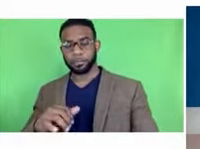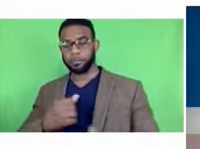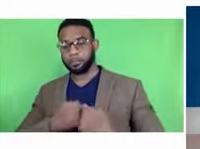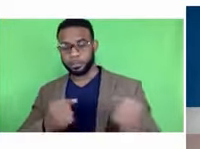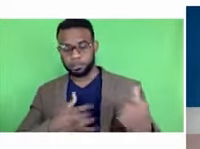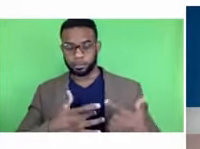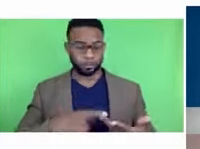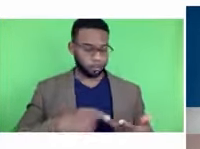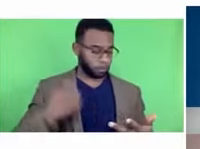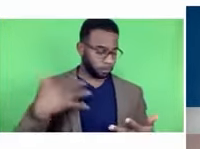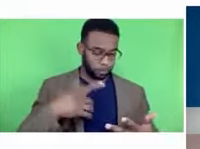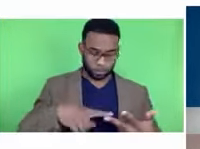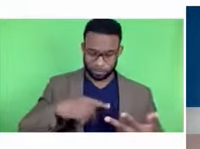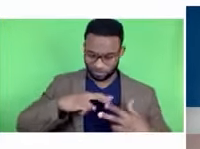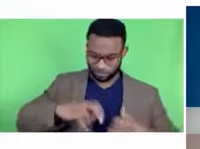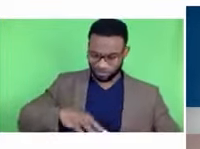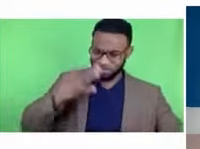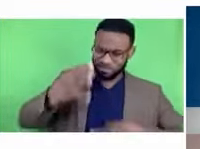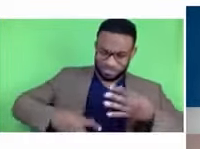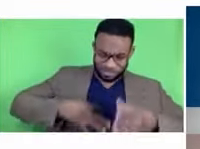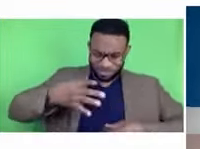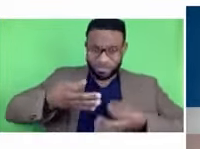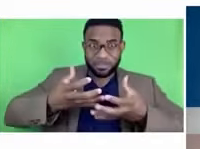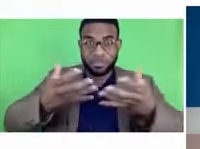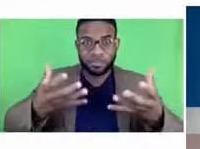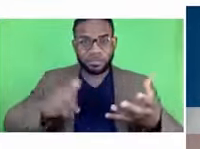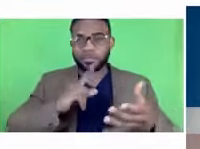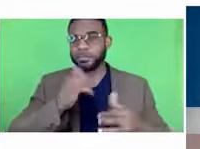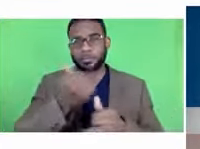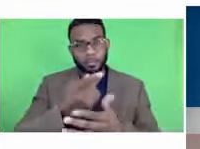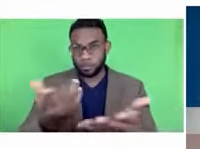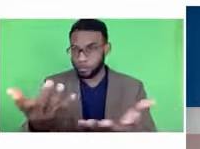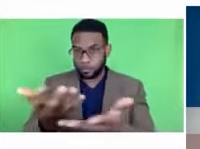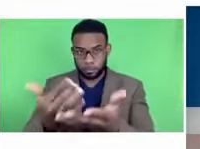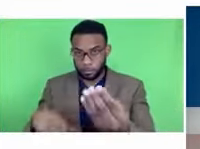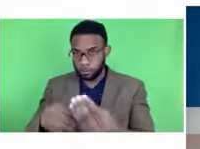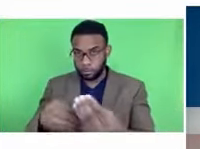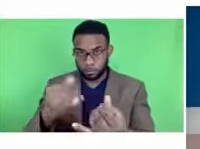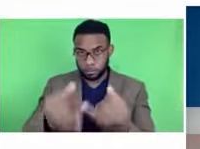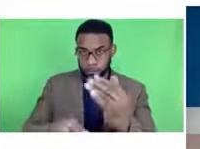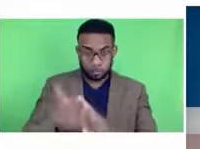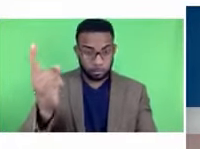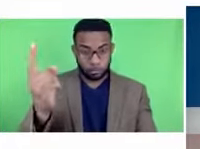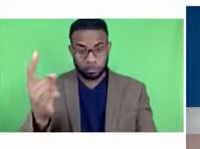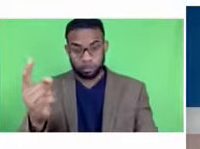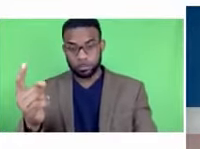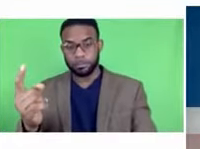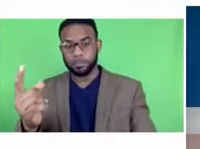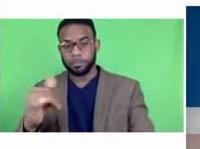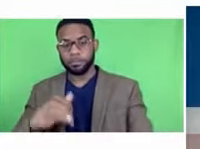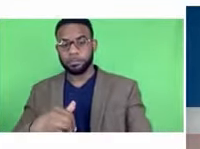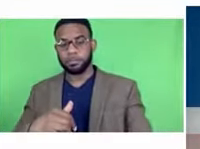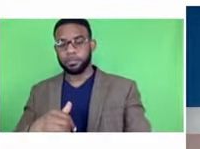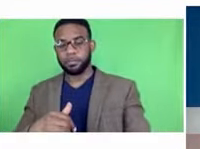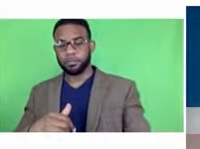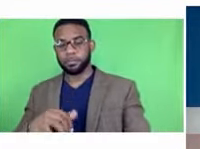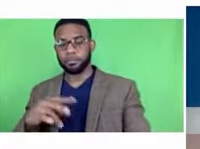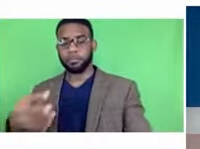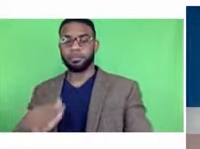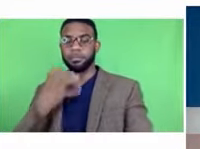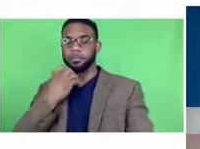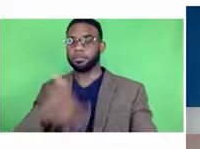fear, it's a lot. So I'm not sure if anyone else has anything else to add or not, but I do value all of your perspectives and